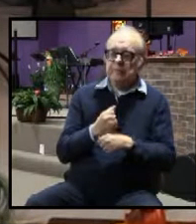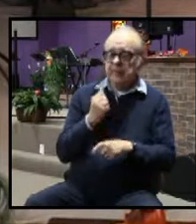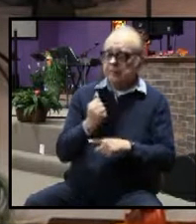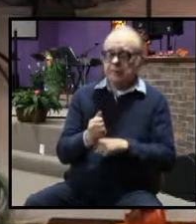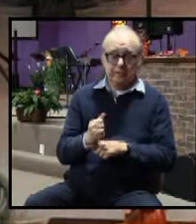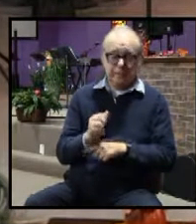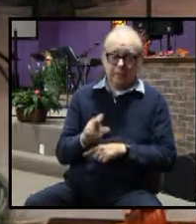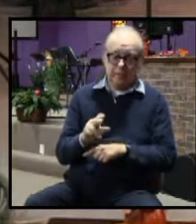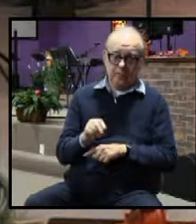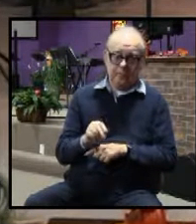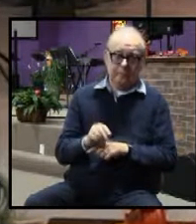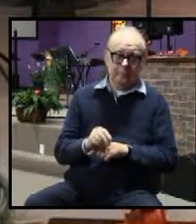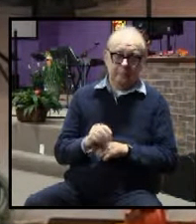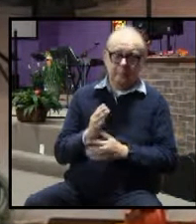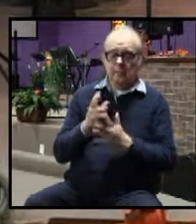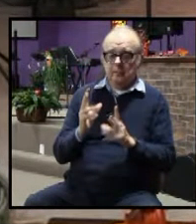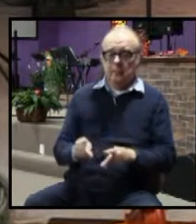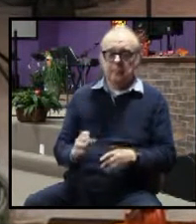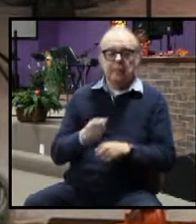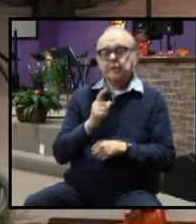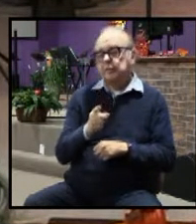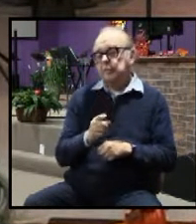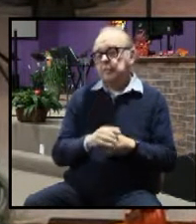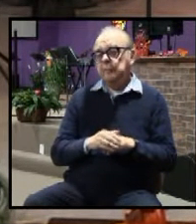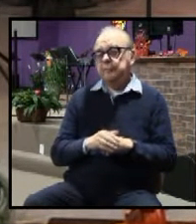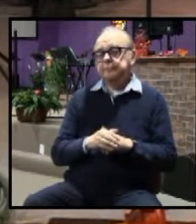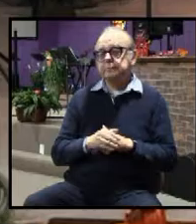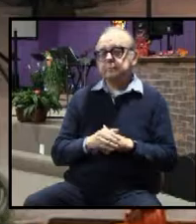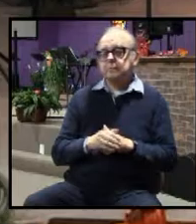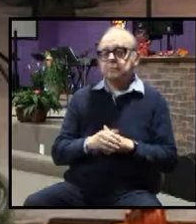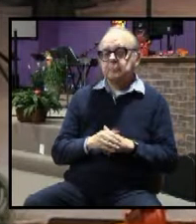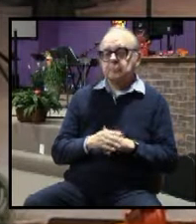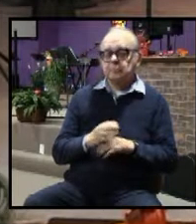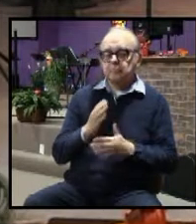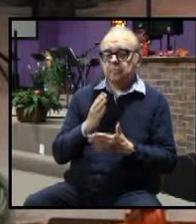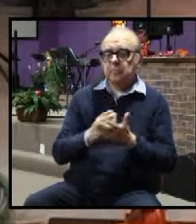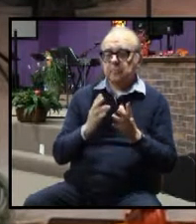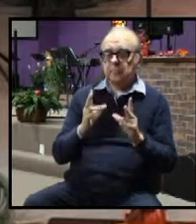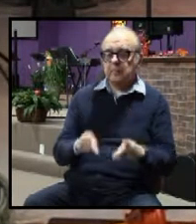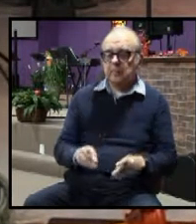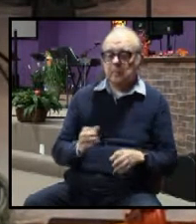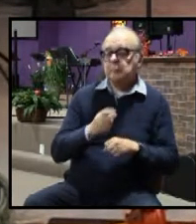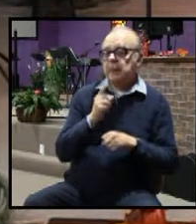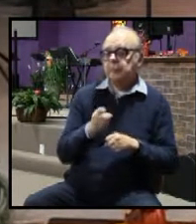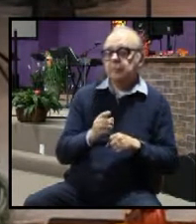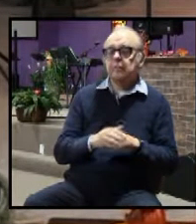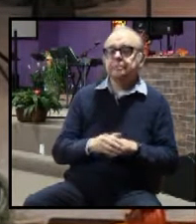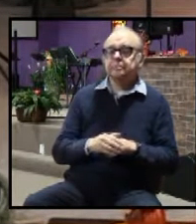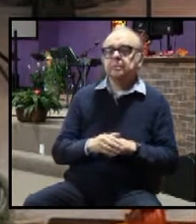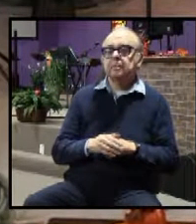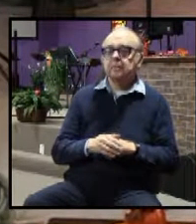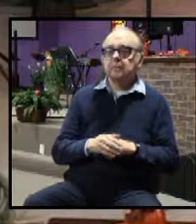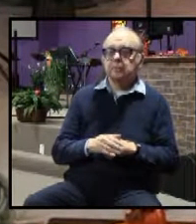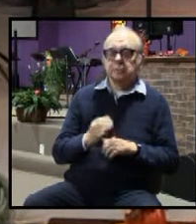You didn't make yourself. Someone else created you. And someone else made